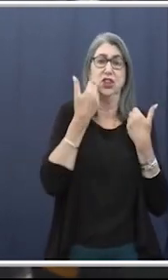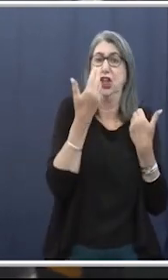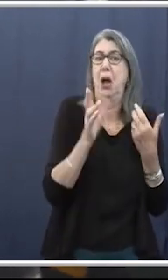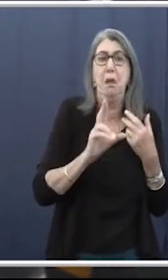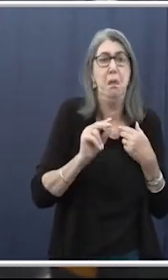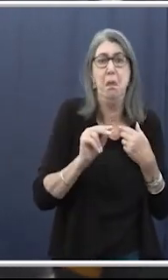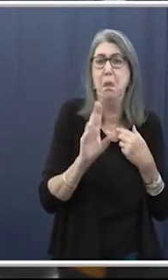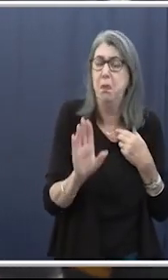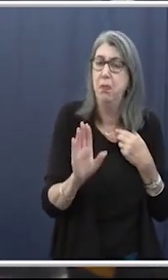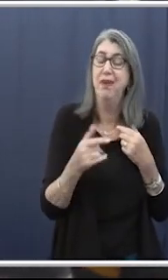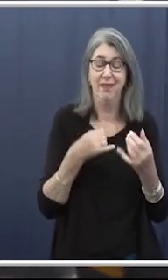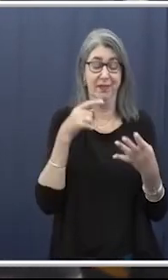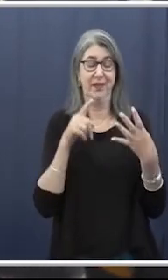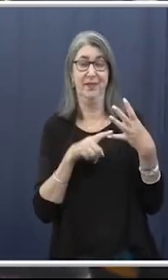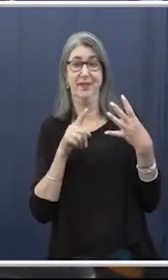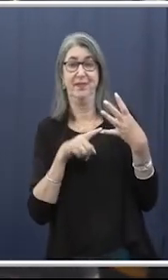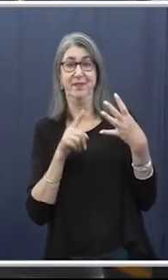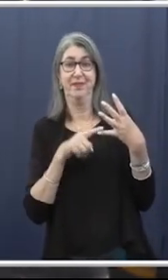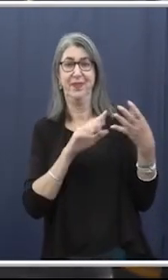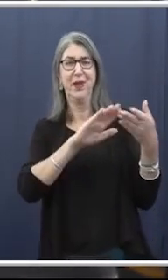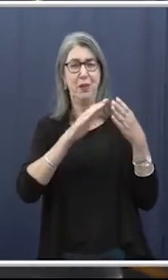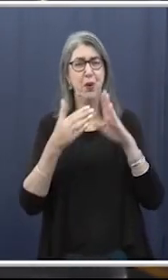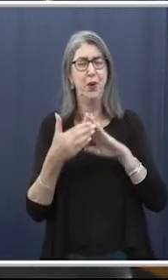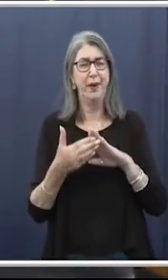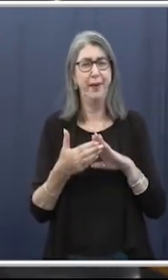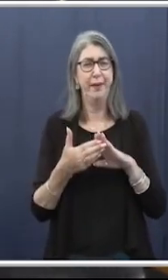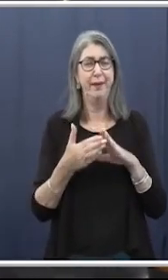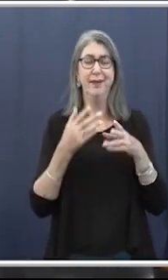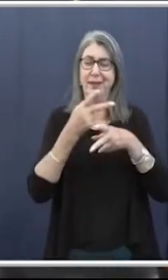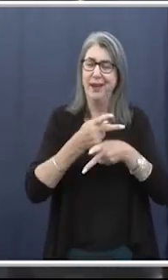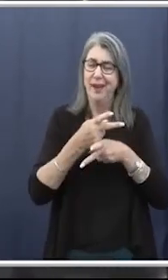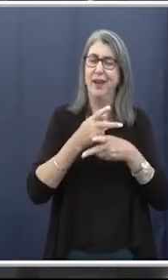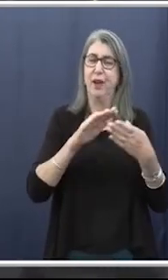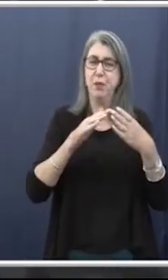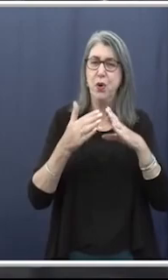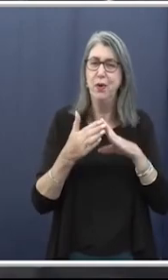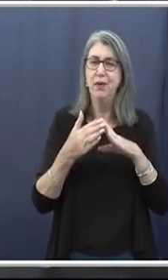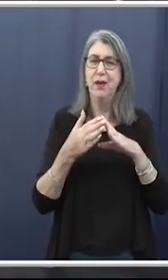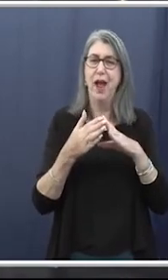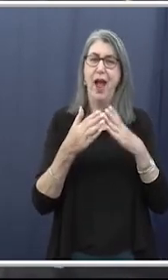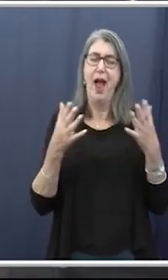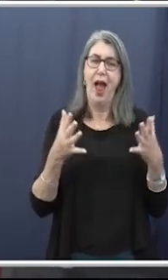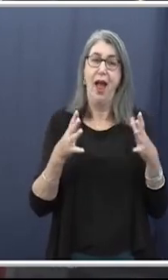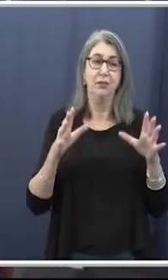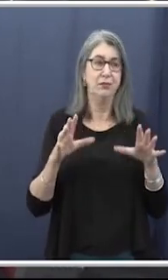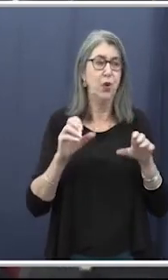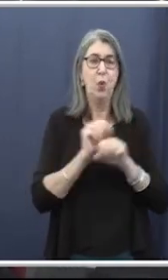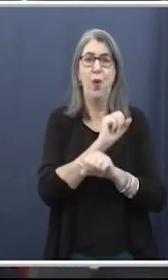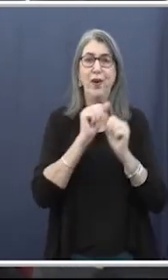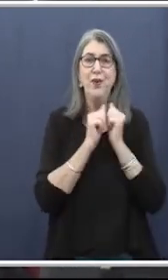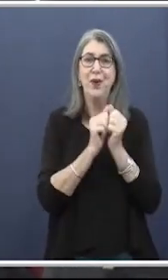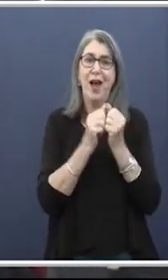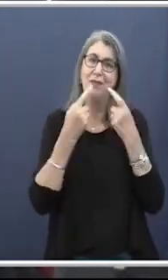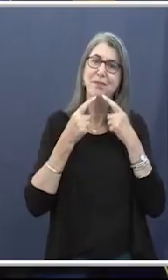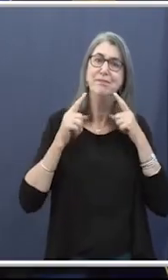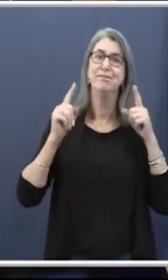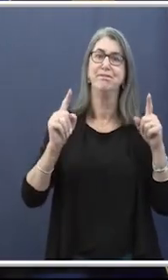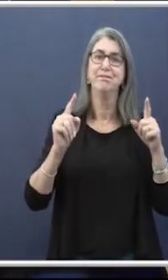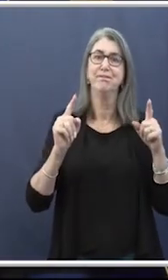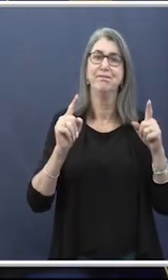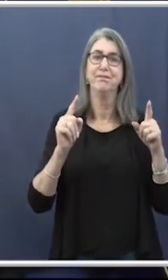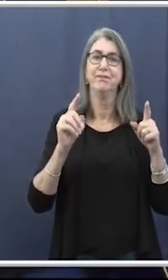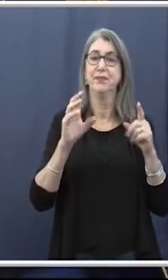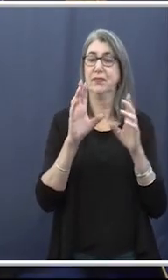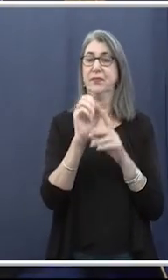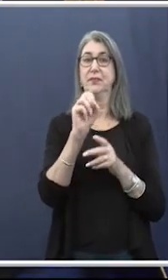shyness. And the last one is communities. Caring for our communities and rising together. I think the